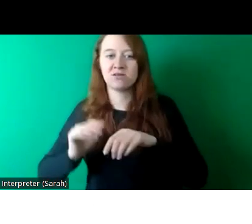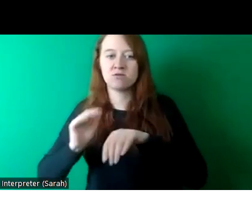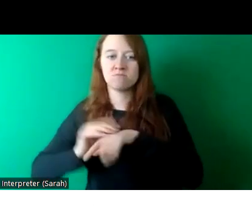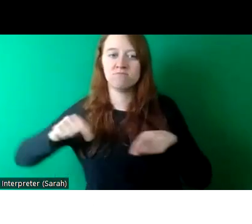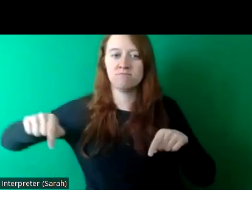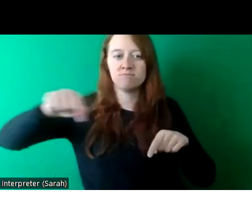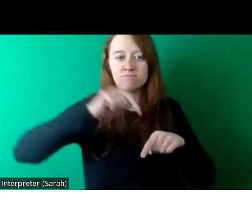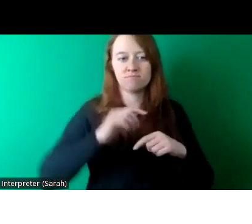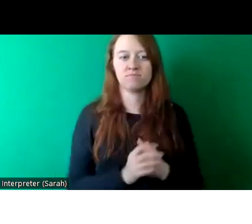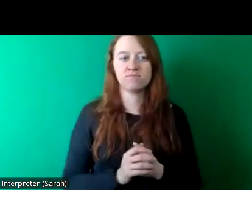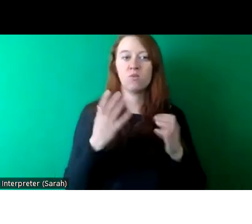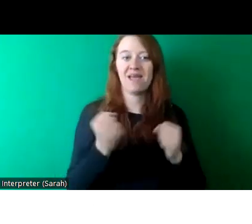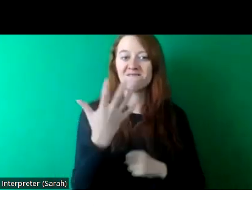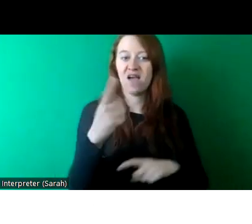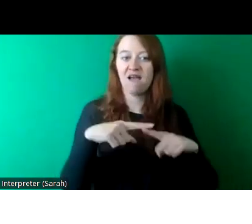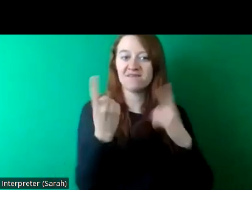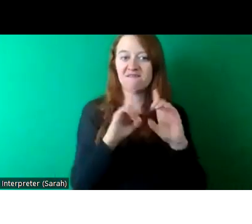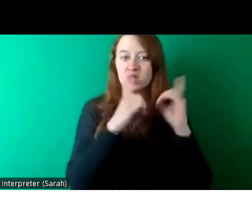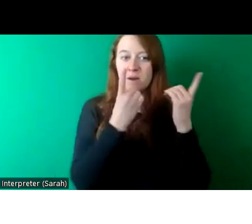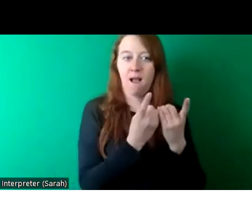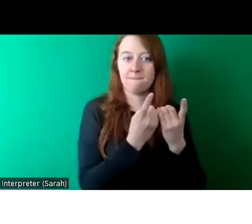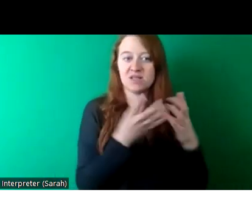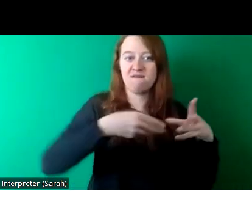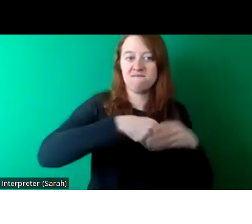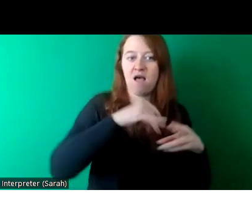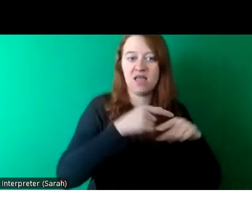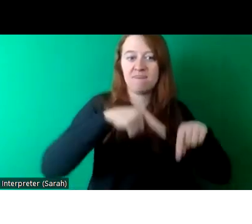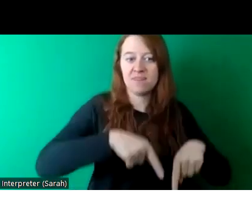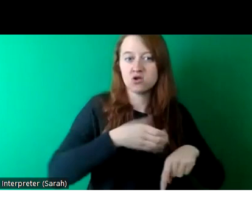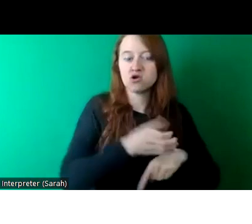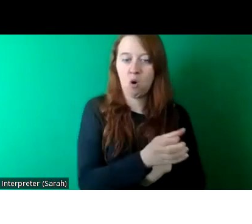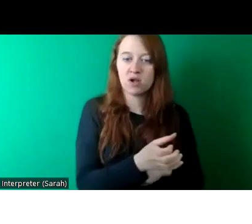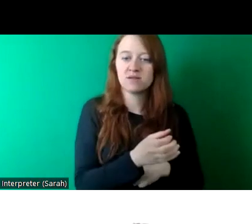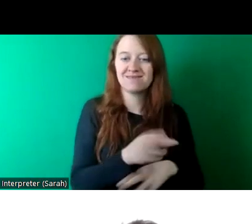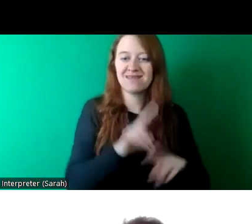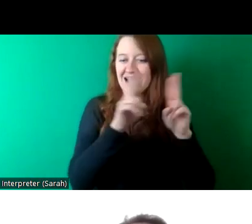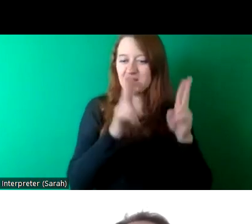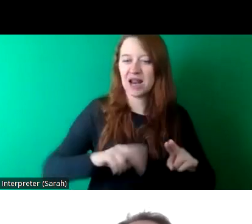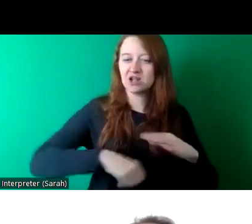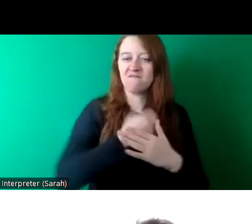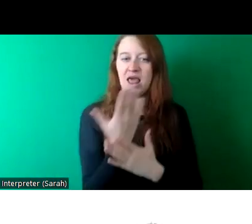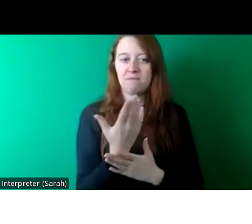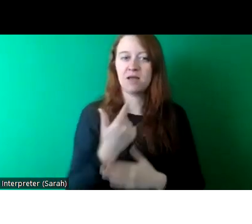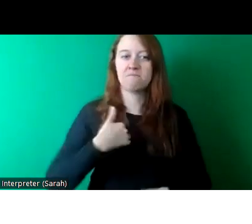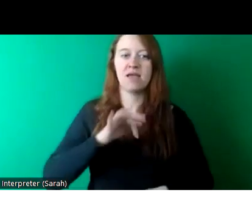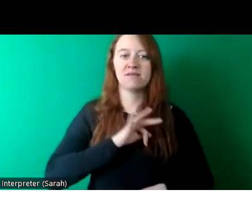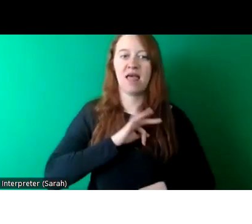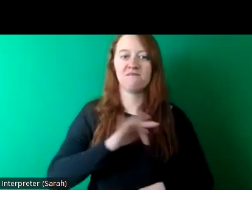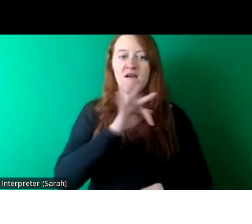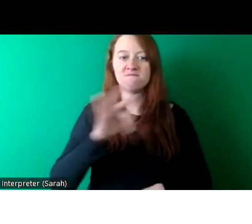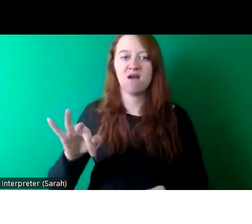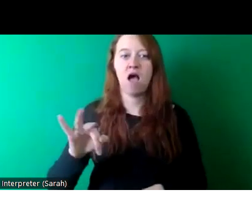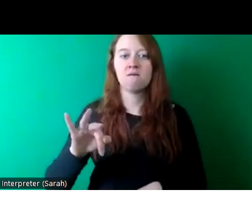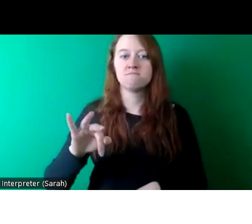each providing facilitators. International Development, where I'm from, FREBL, Department of Primary and Early Childhood